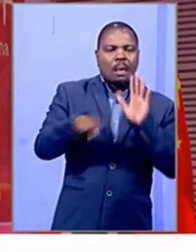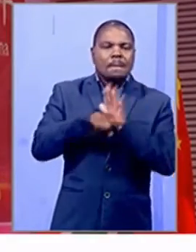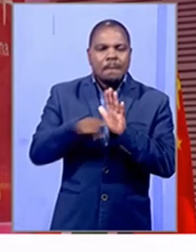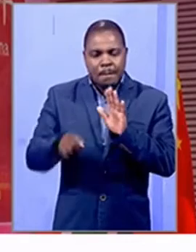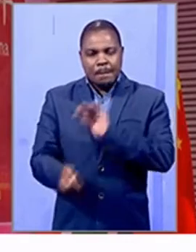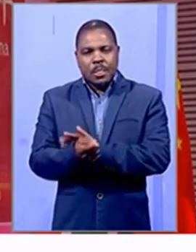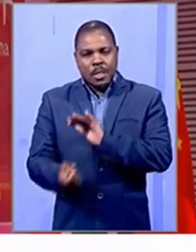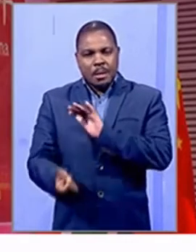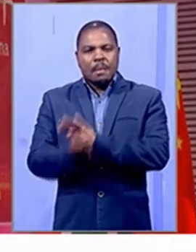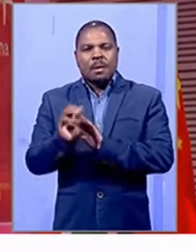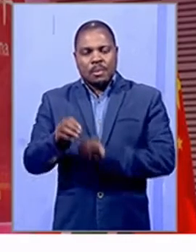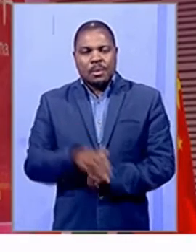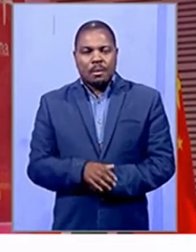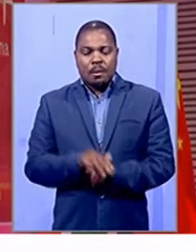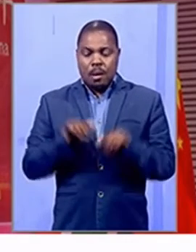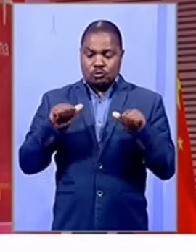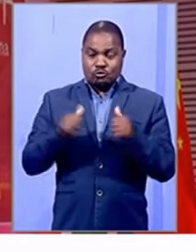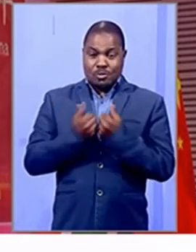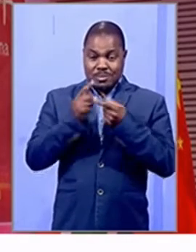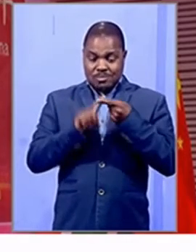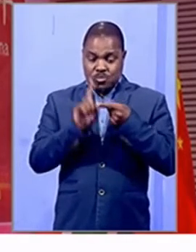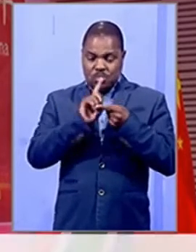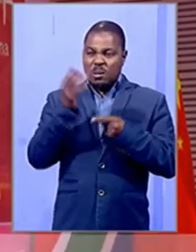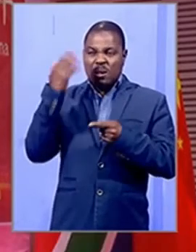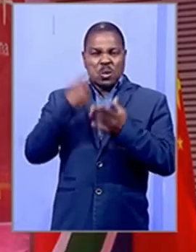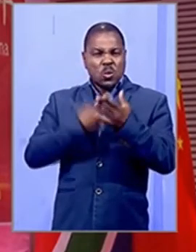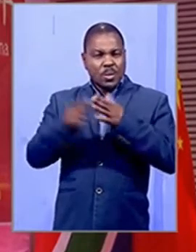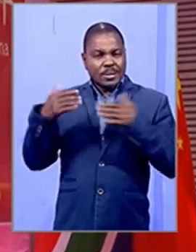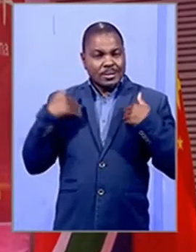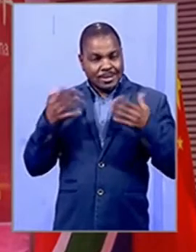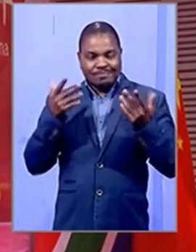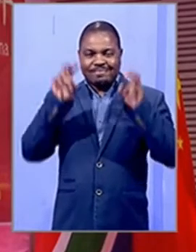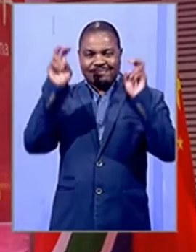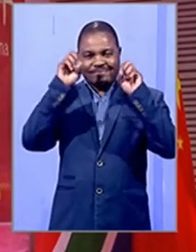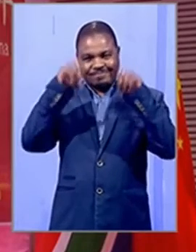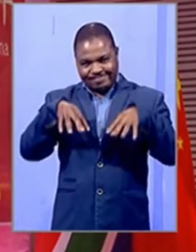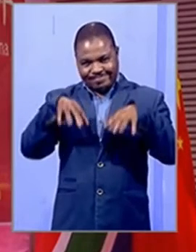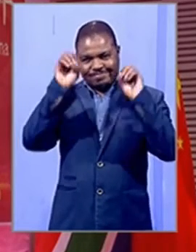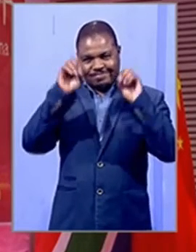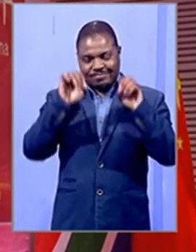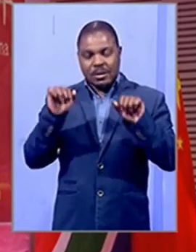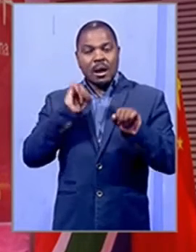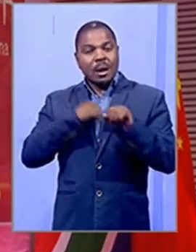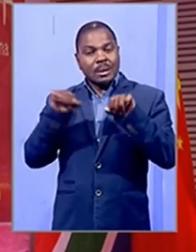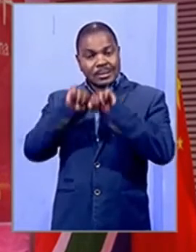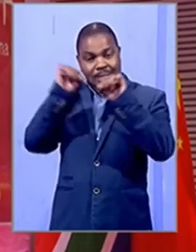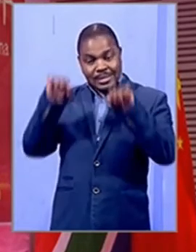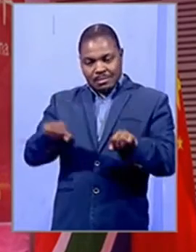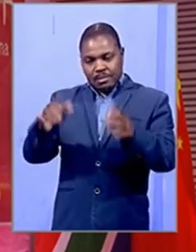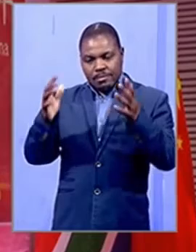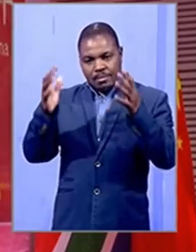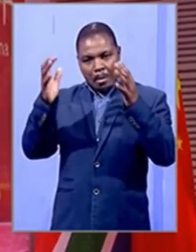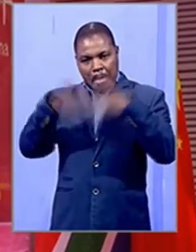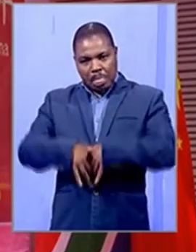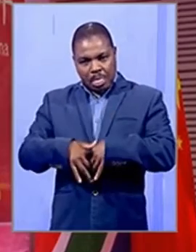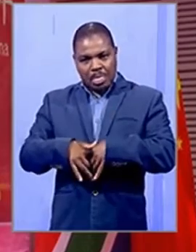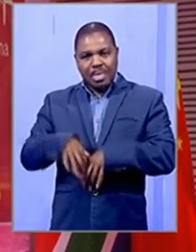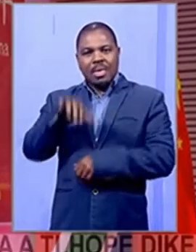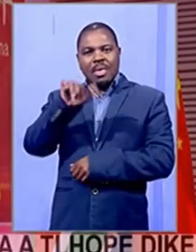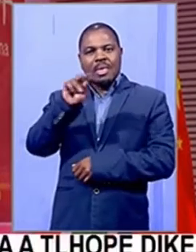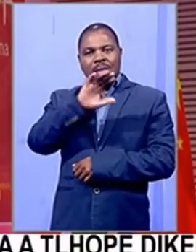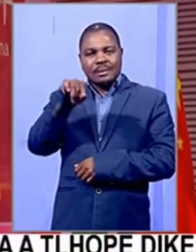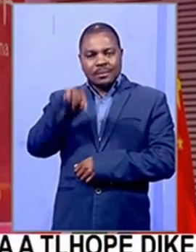is that when we started a week ago, we had load shedding and our systems at Luthuli House crashed. So we were not